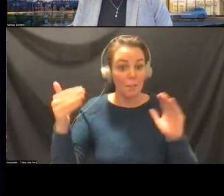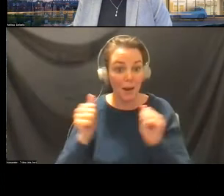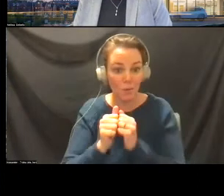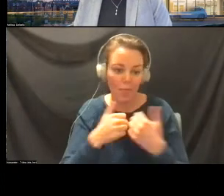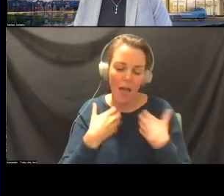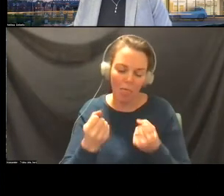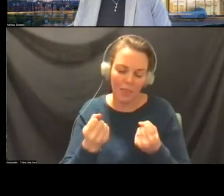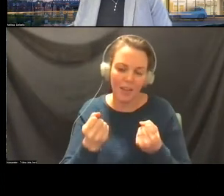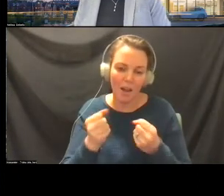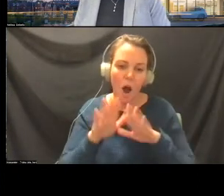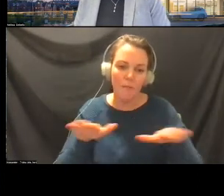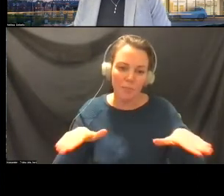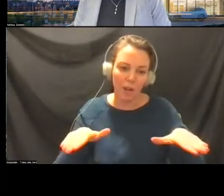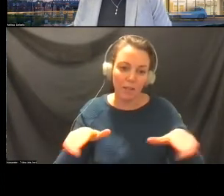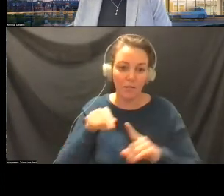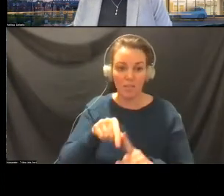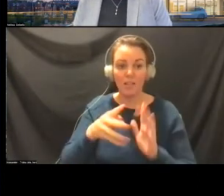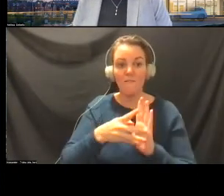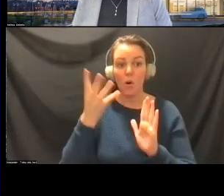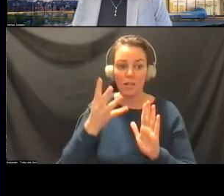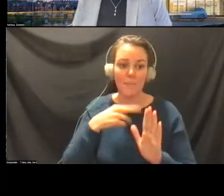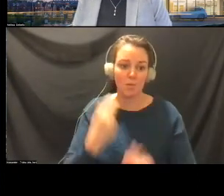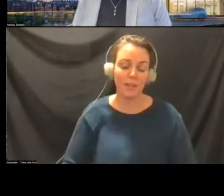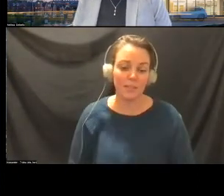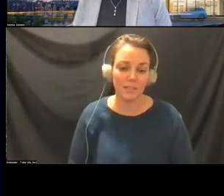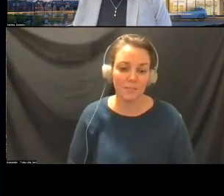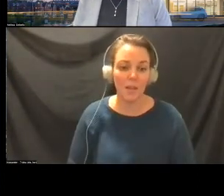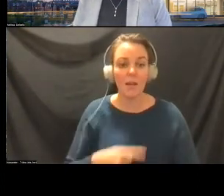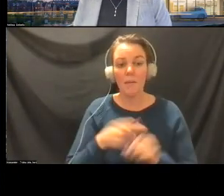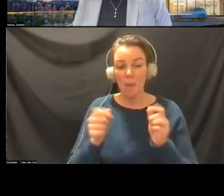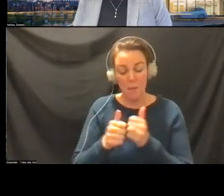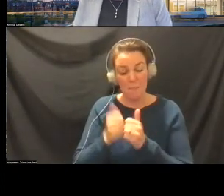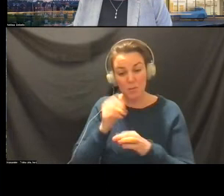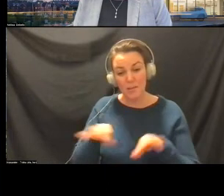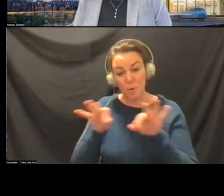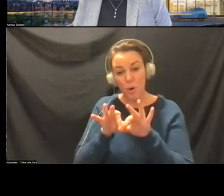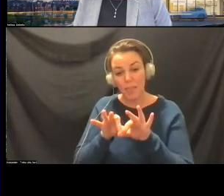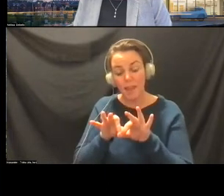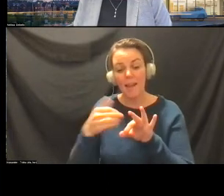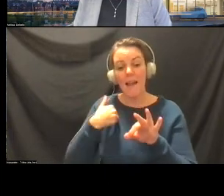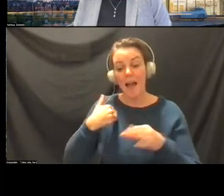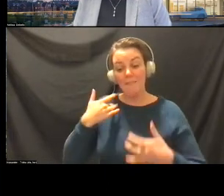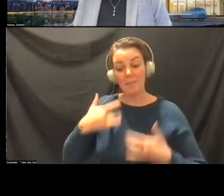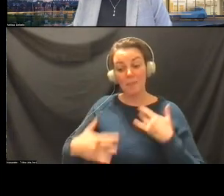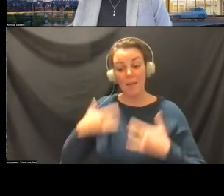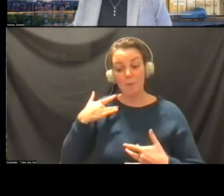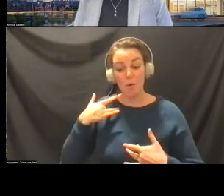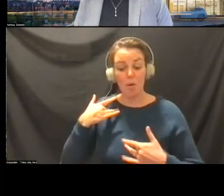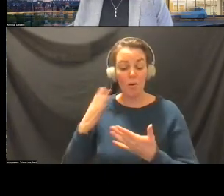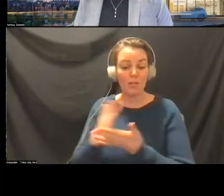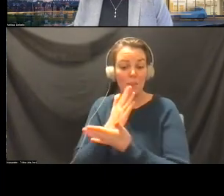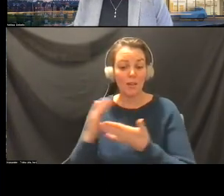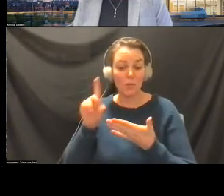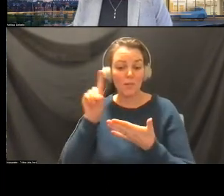healthy offspring where there's 4 times the risk. But most importantly, having bipolar spectrum disorders, you have